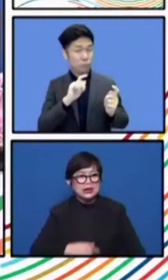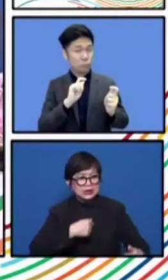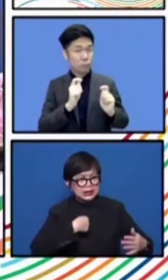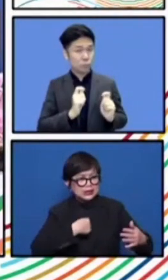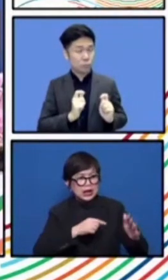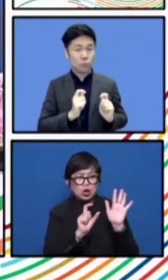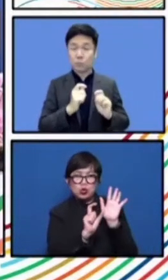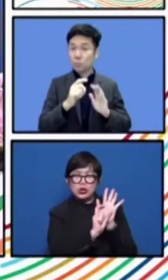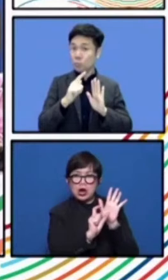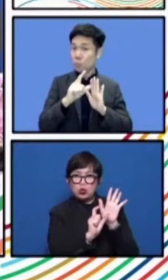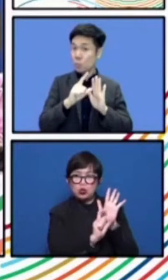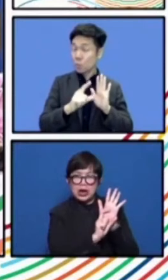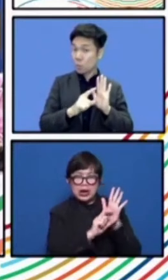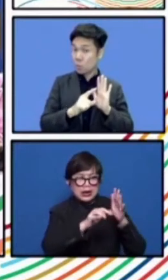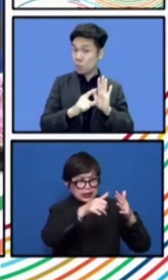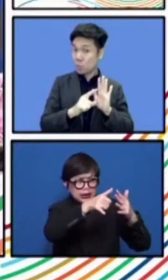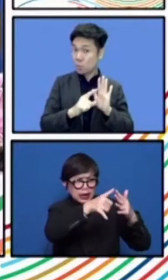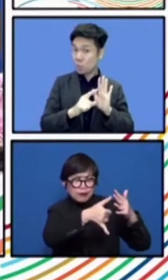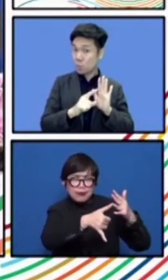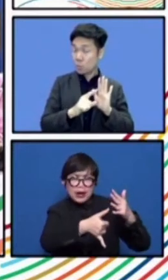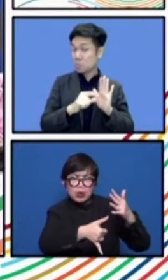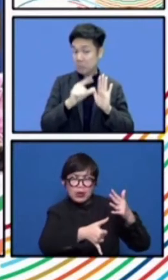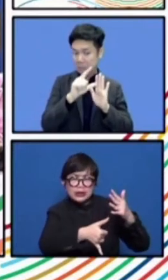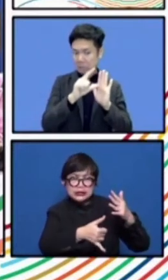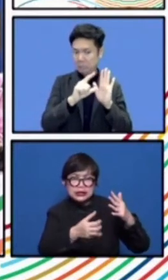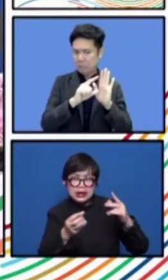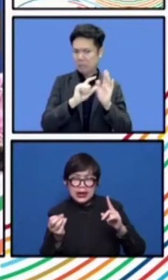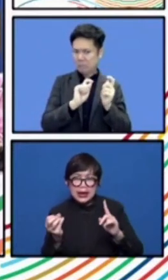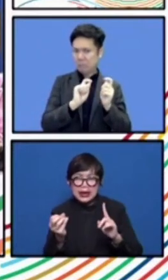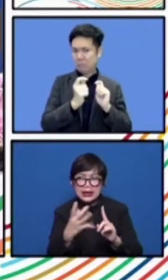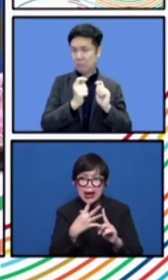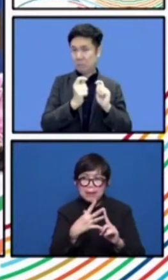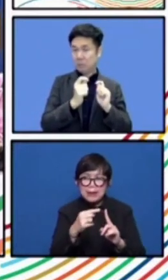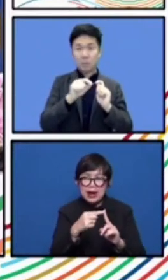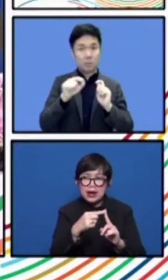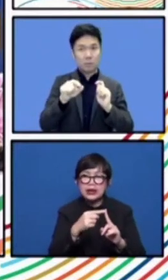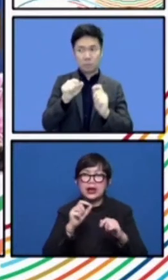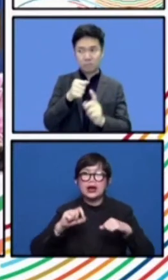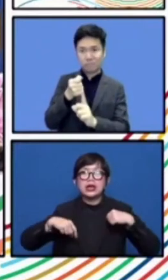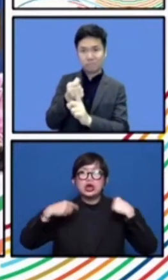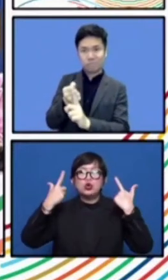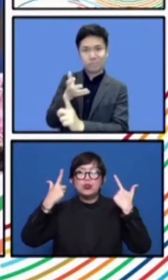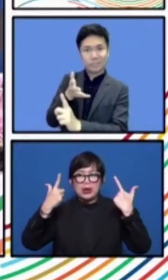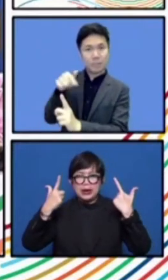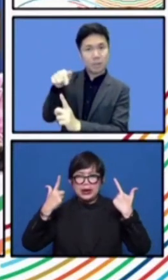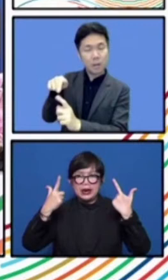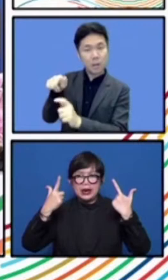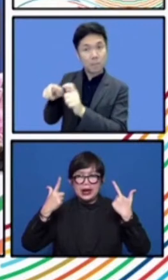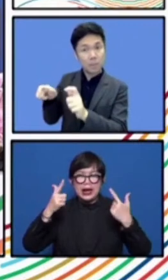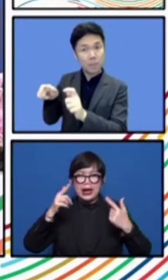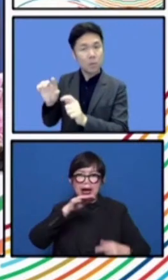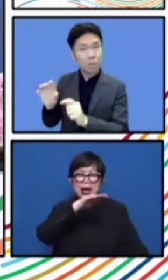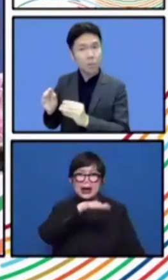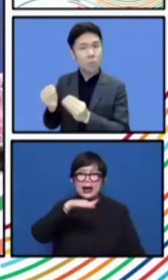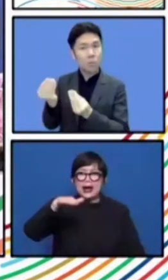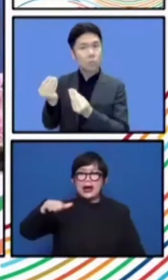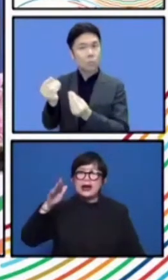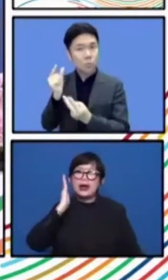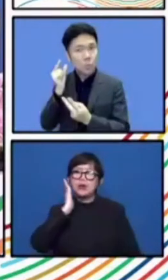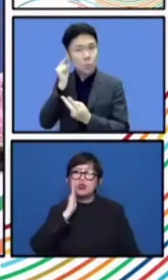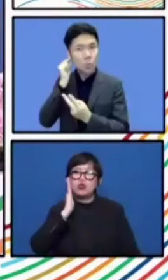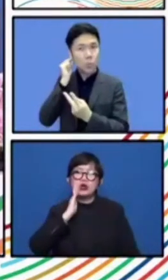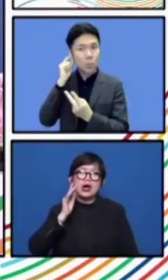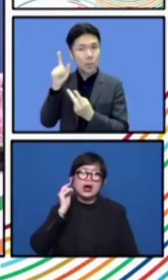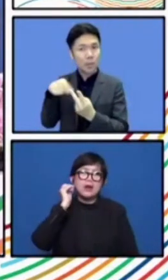impact upon the lives of youth women the elderly